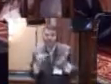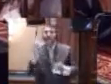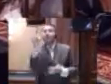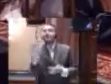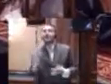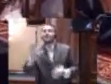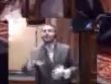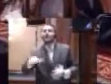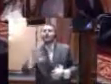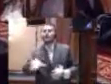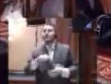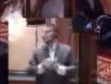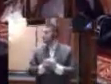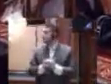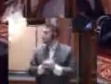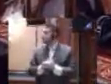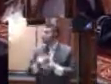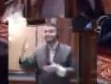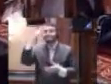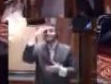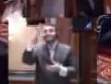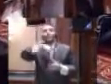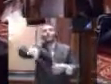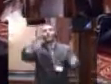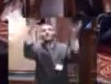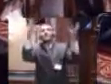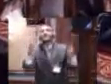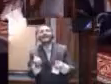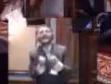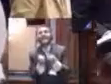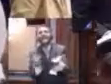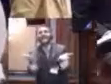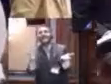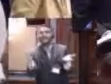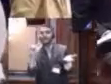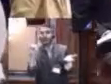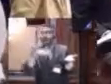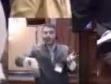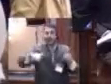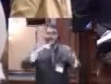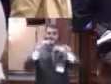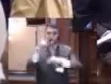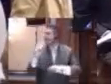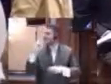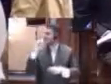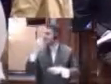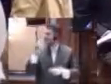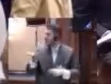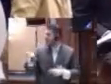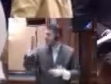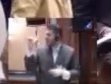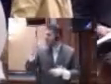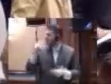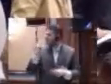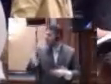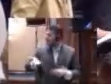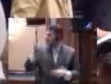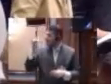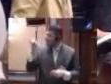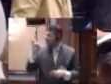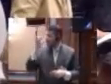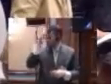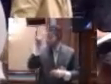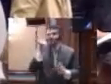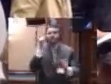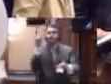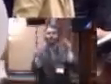much. Yeah, good afternoon and thank you very much. I think it's quite a privilege to be able